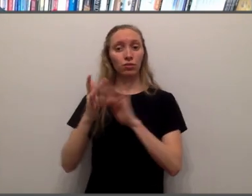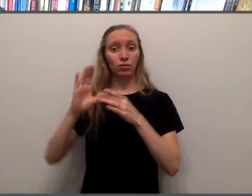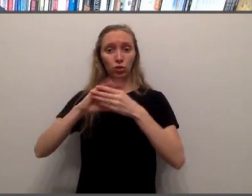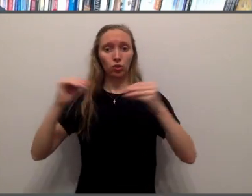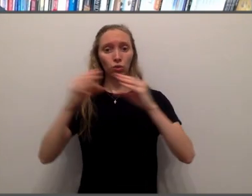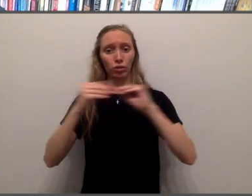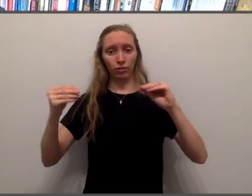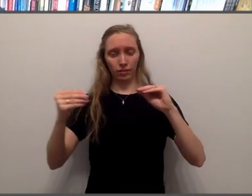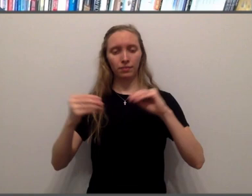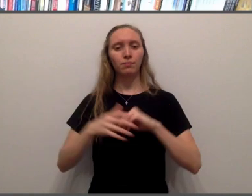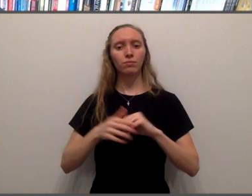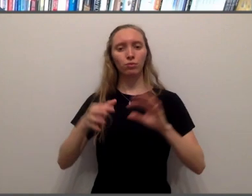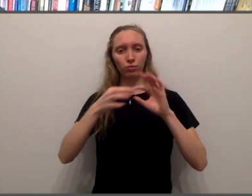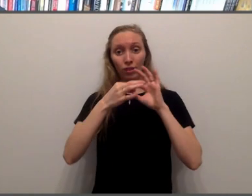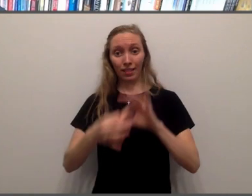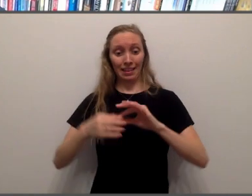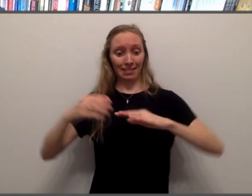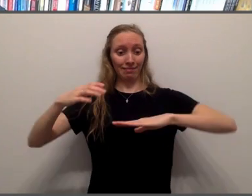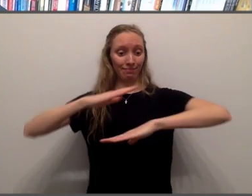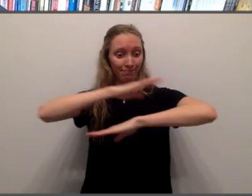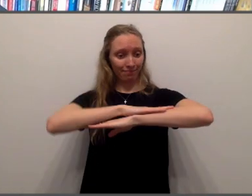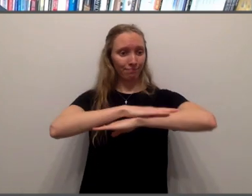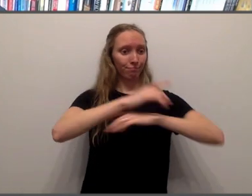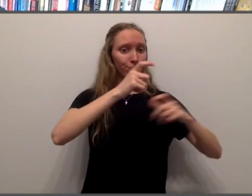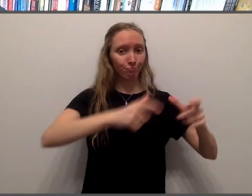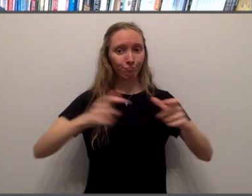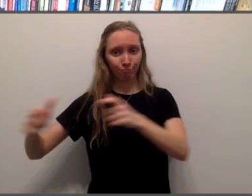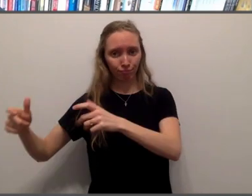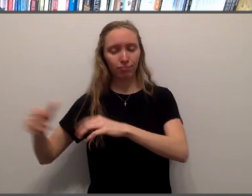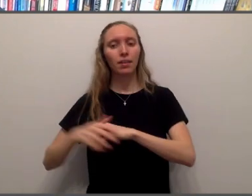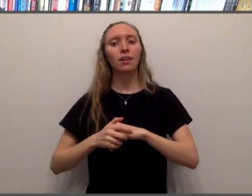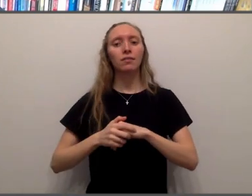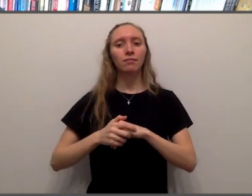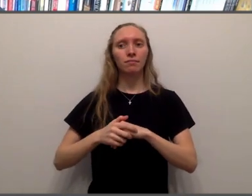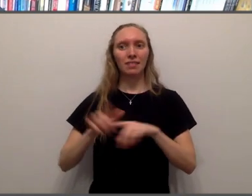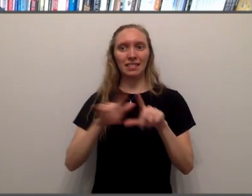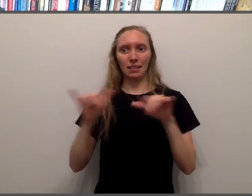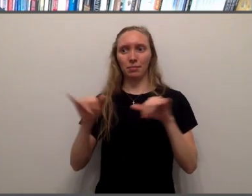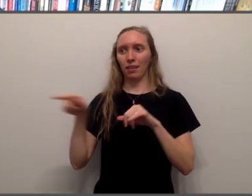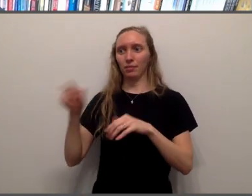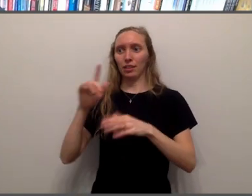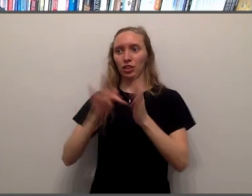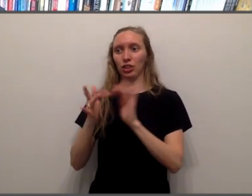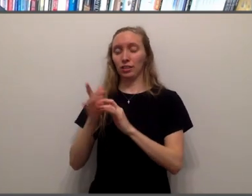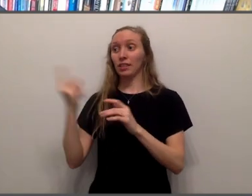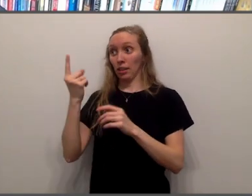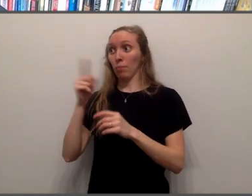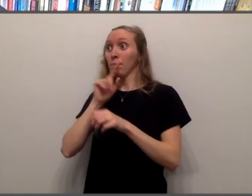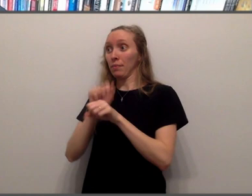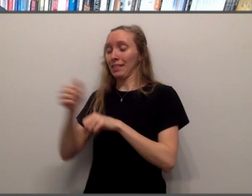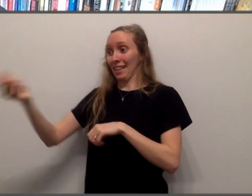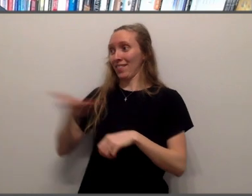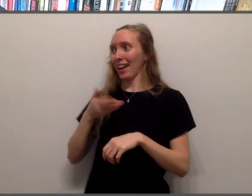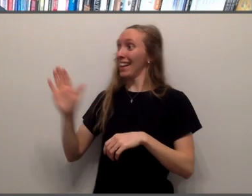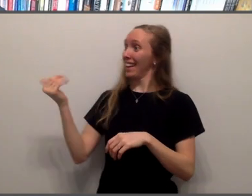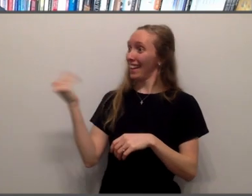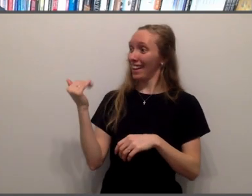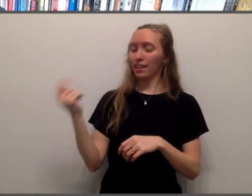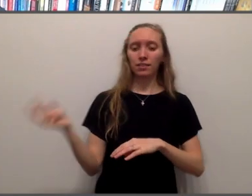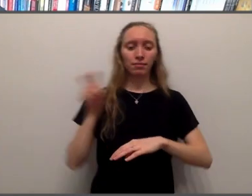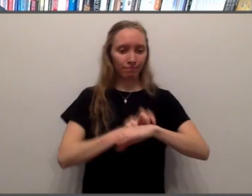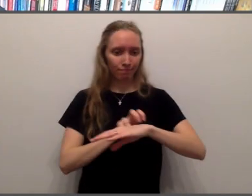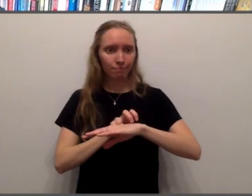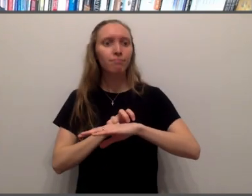on that Jesus is invited to. Listen to Luke's words in Luke chapter 14. I'm going to read verses 7